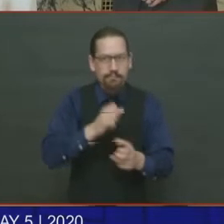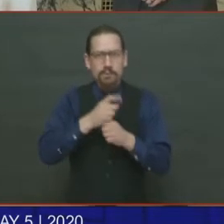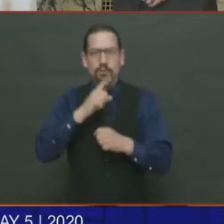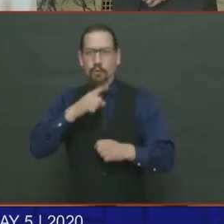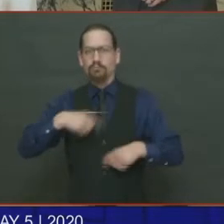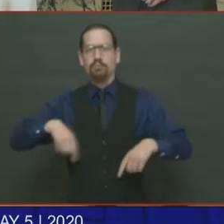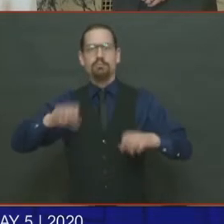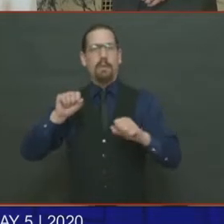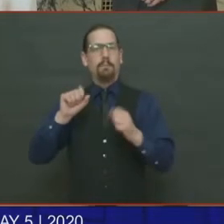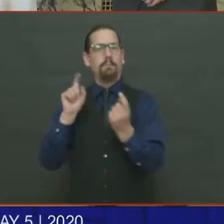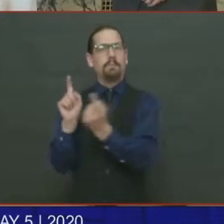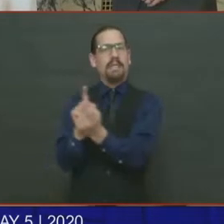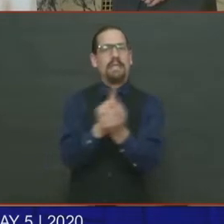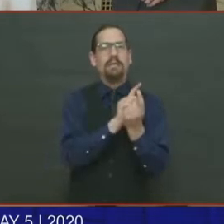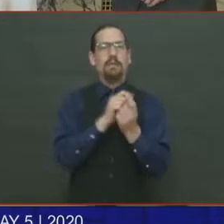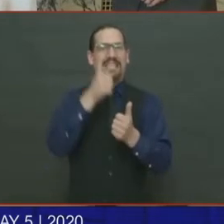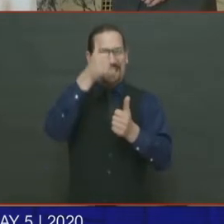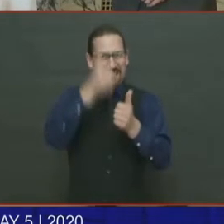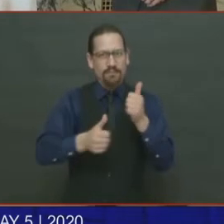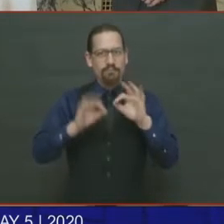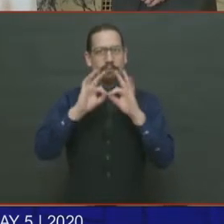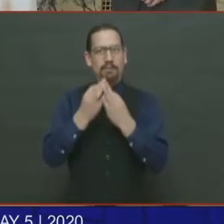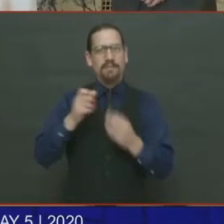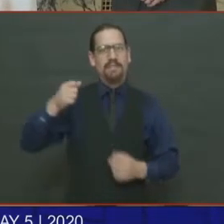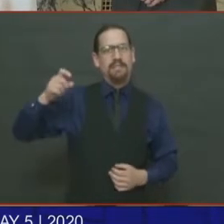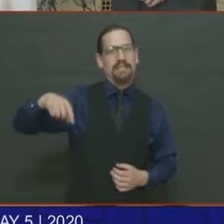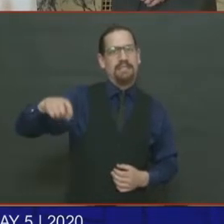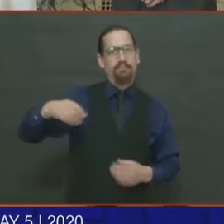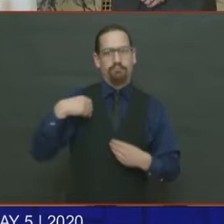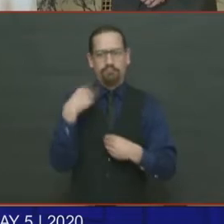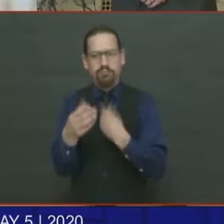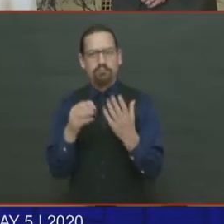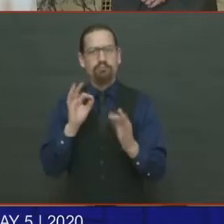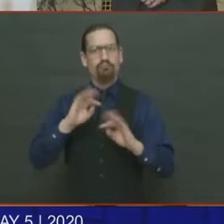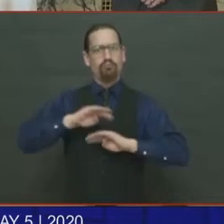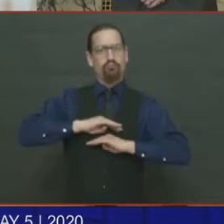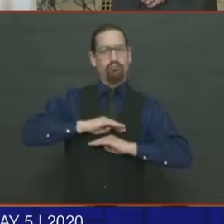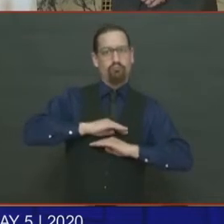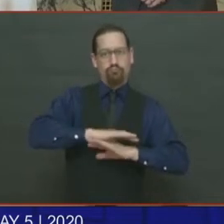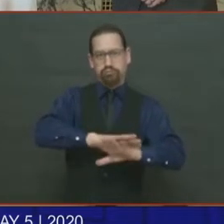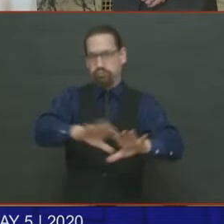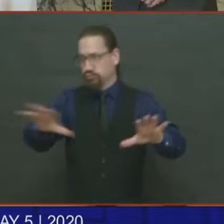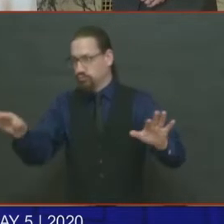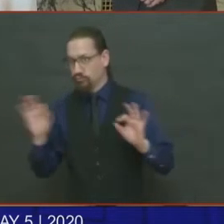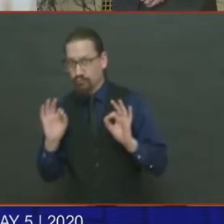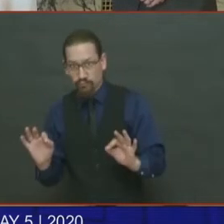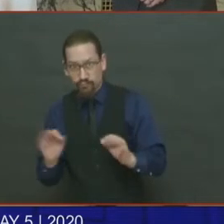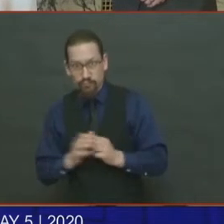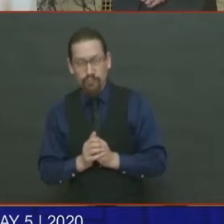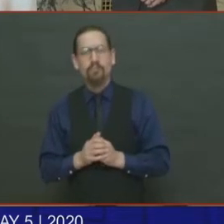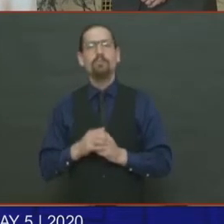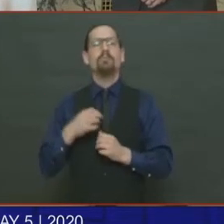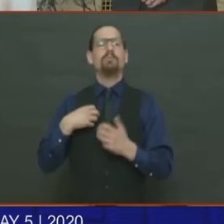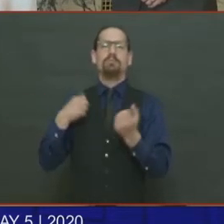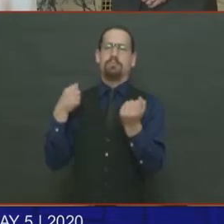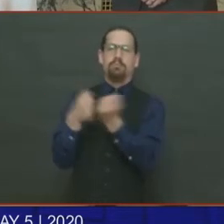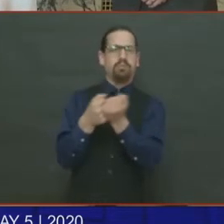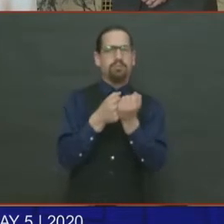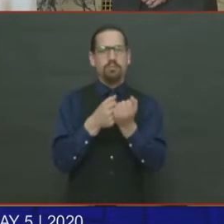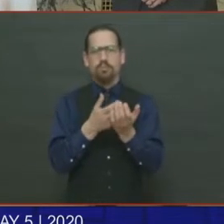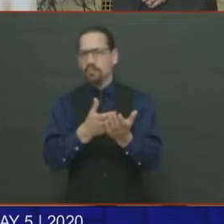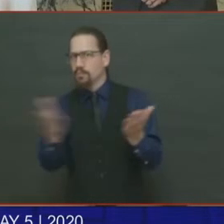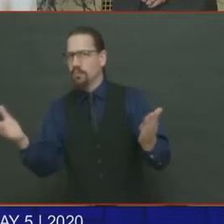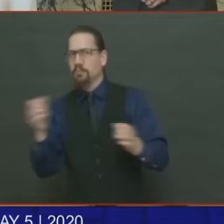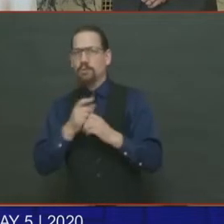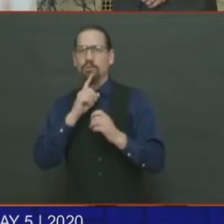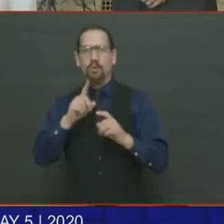proactive stance to help people be safe during quarantine and make certain that survivors of violence know that there are